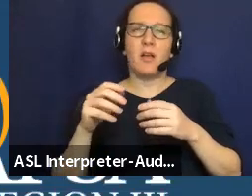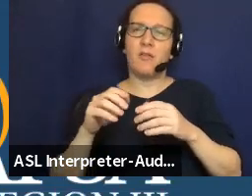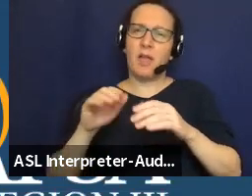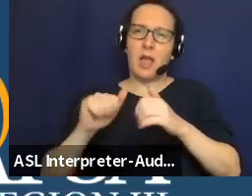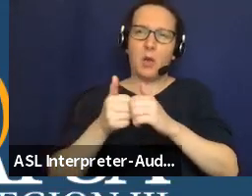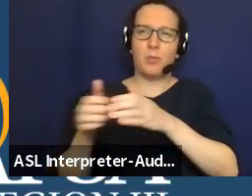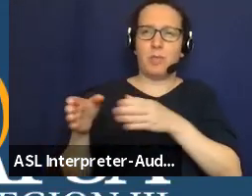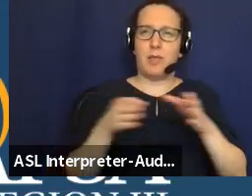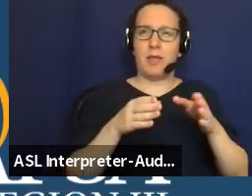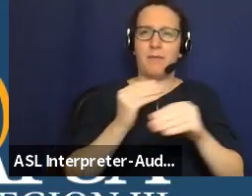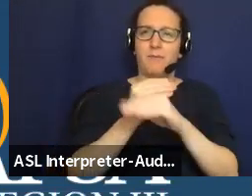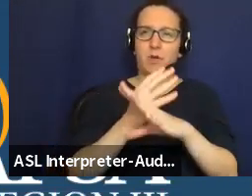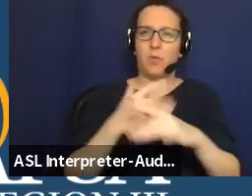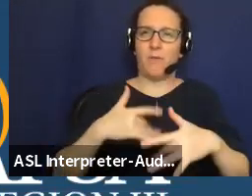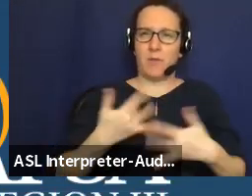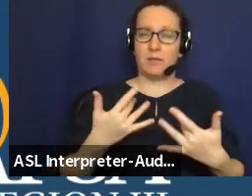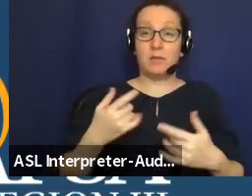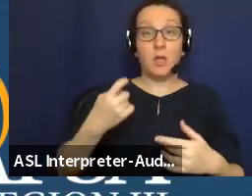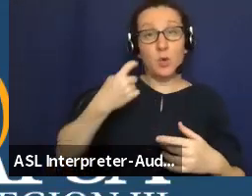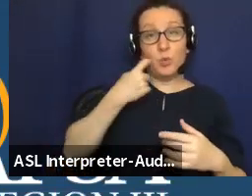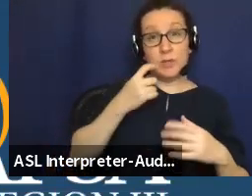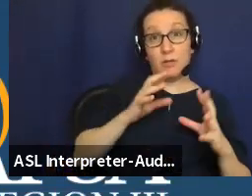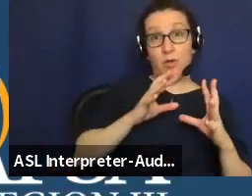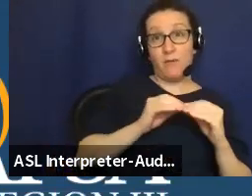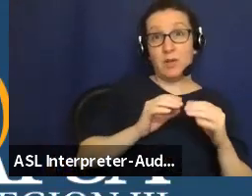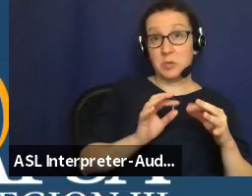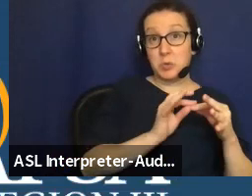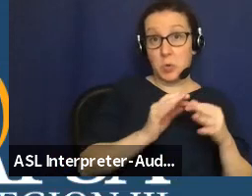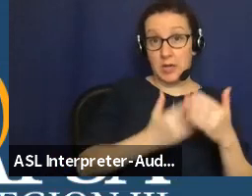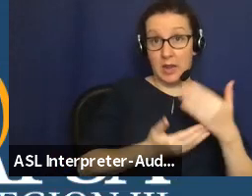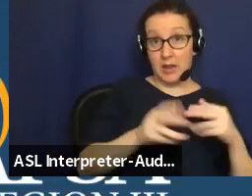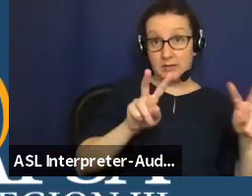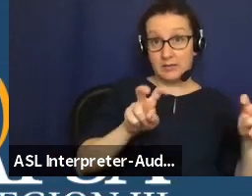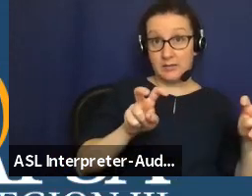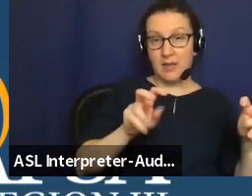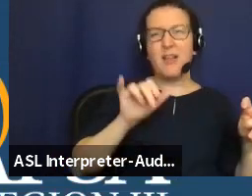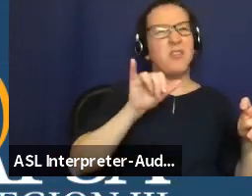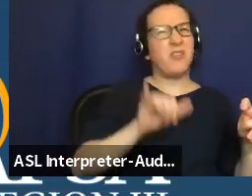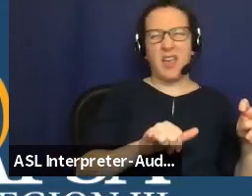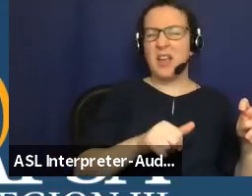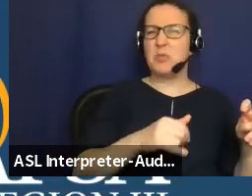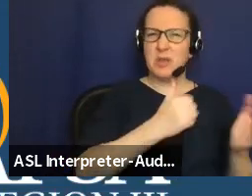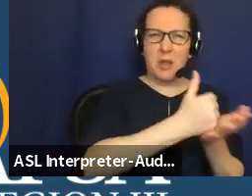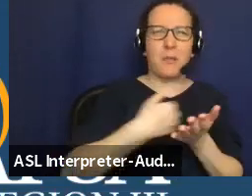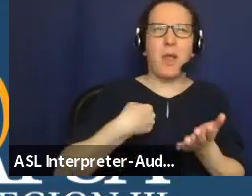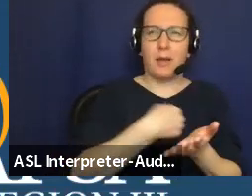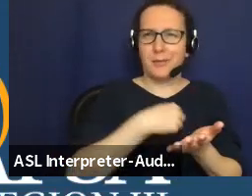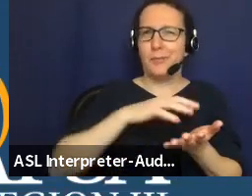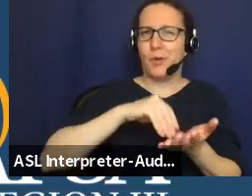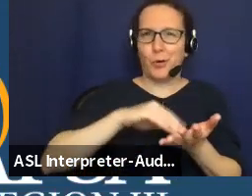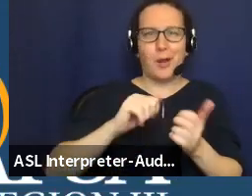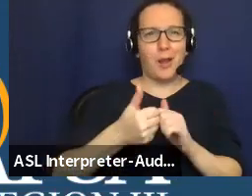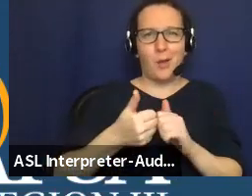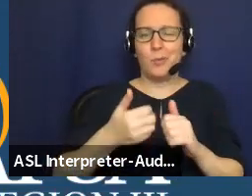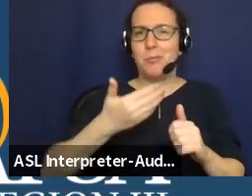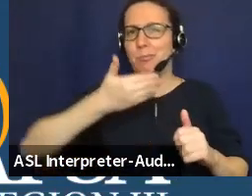virtual symposium. And then I know this might seem like a lot of information, and but